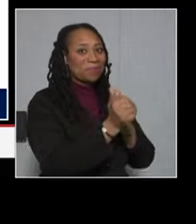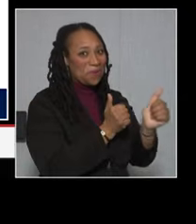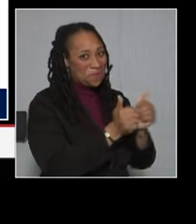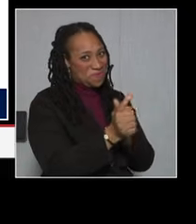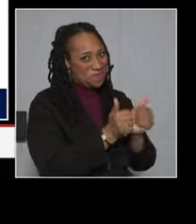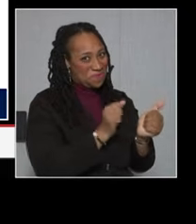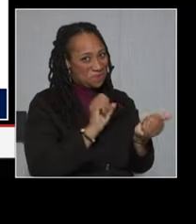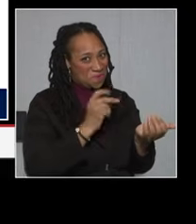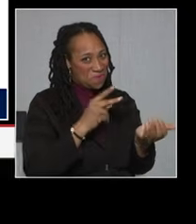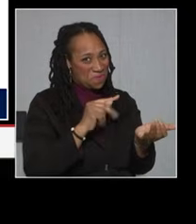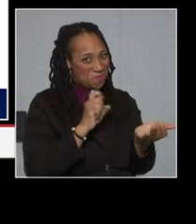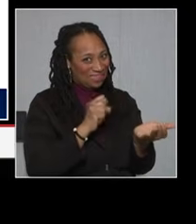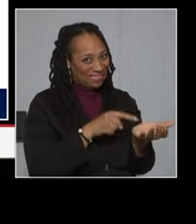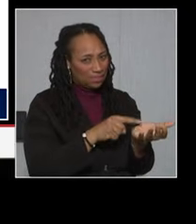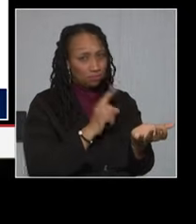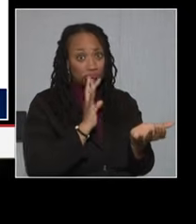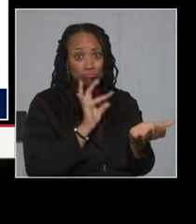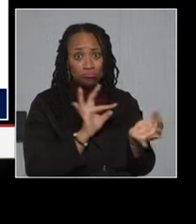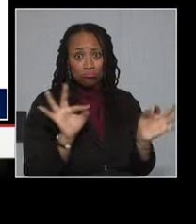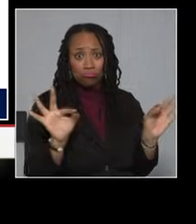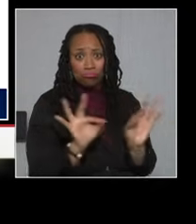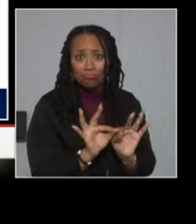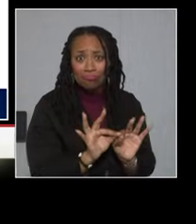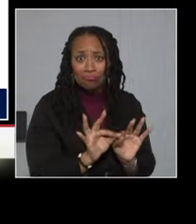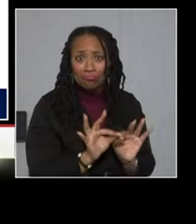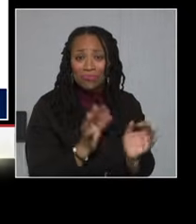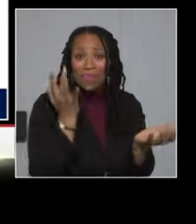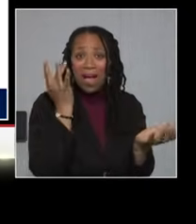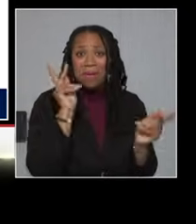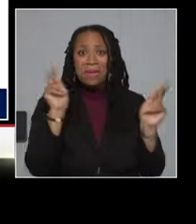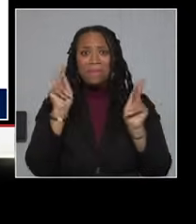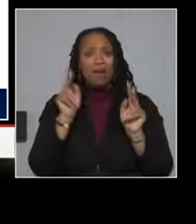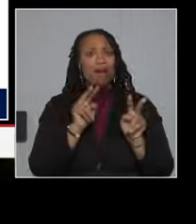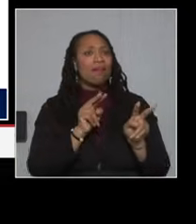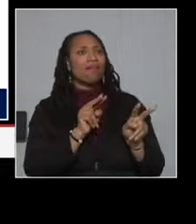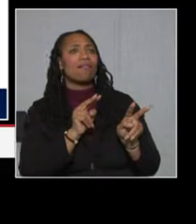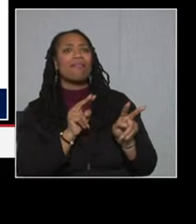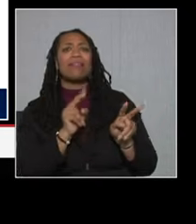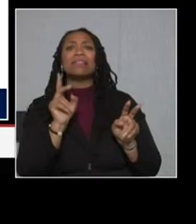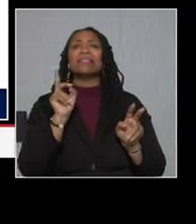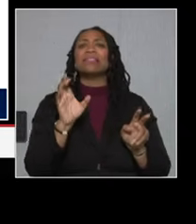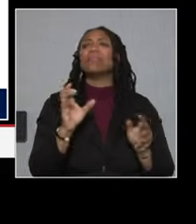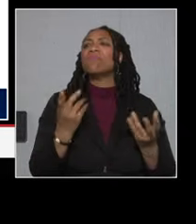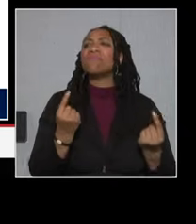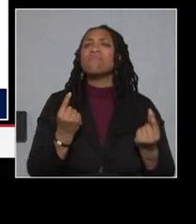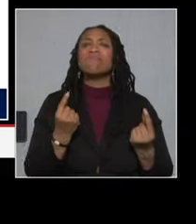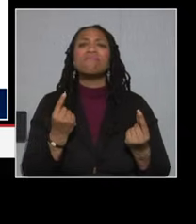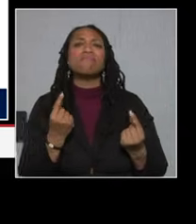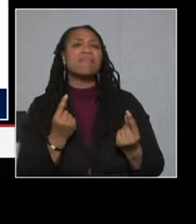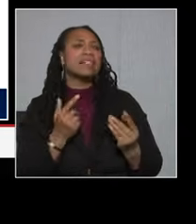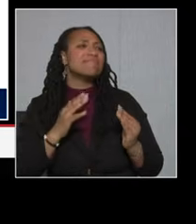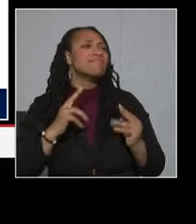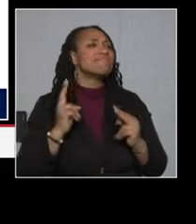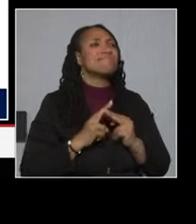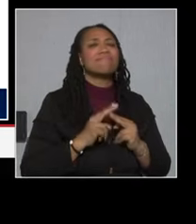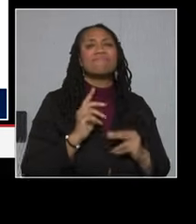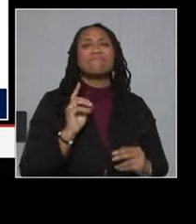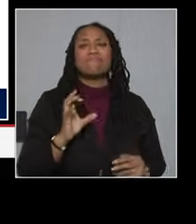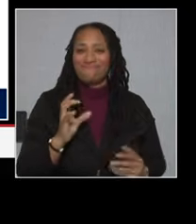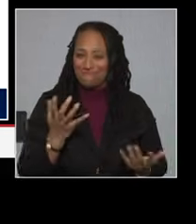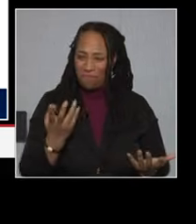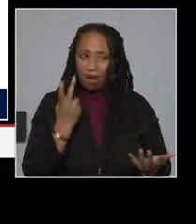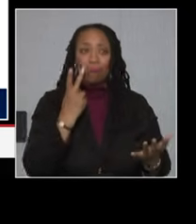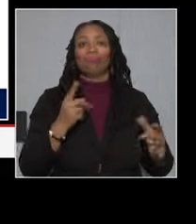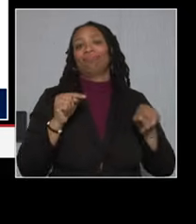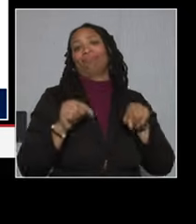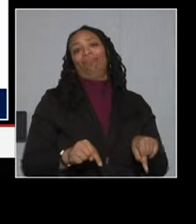have world-class experiences. And so we are the sports capital. And that's why we're doubling down on sports.